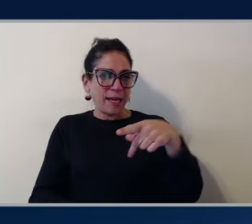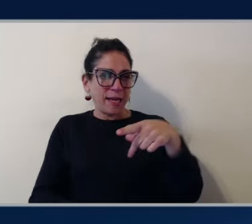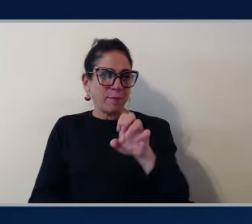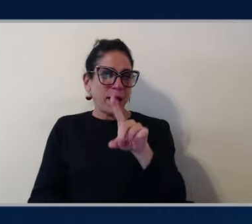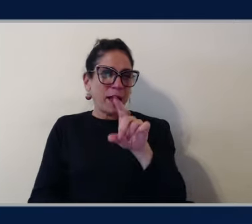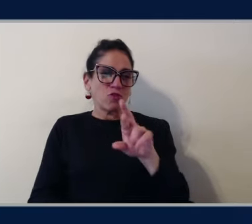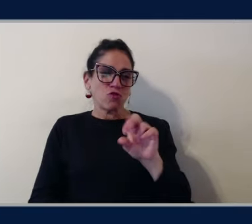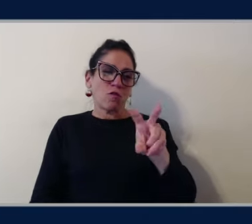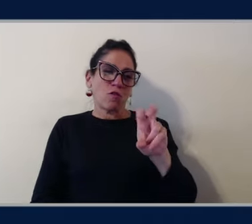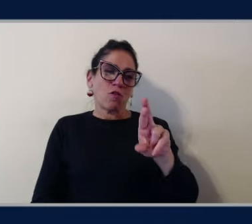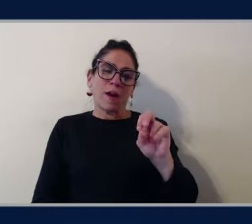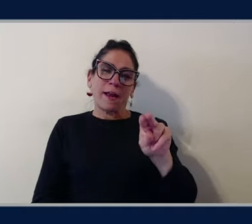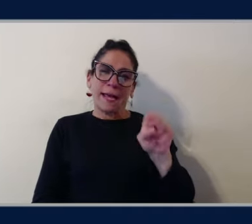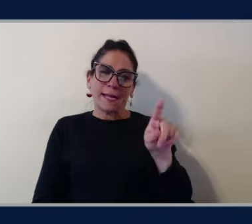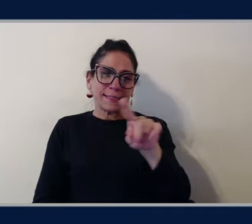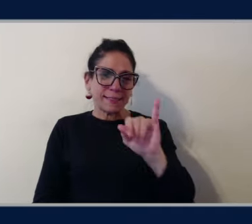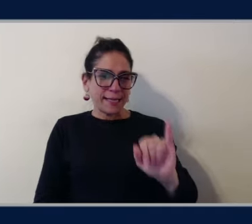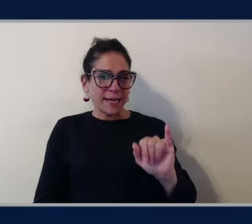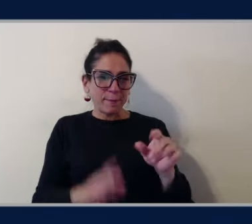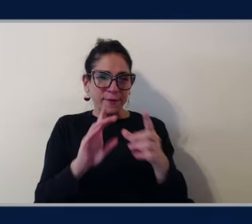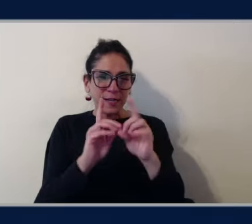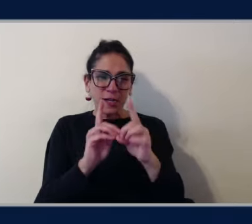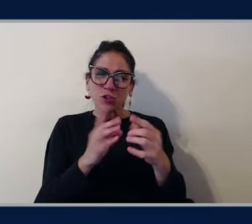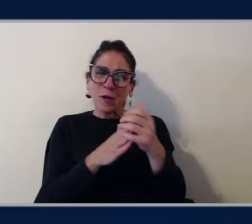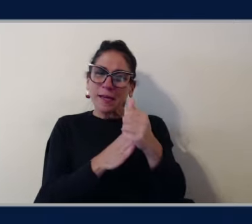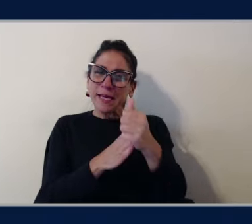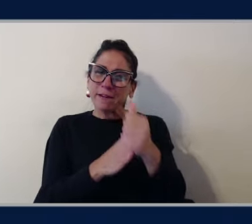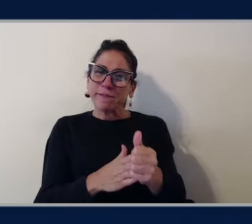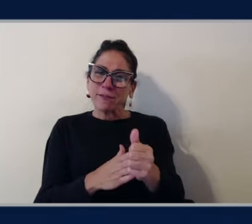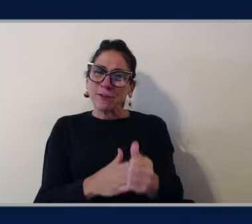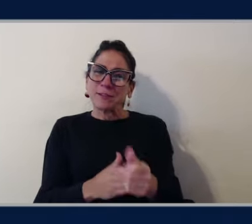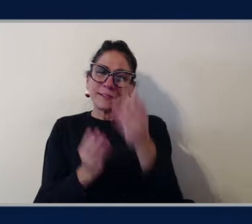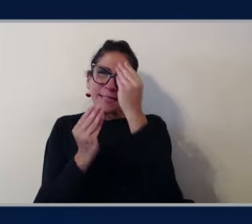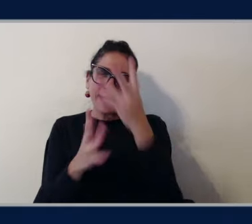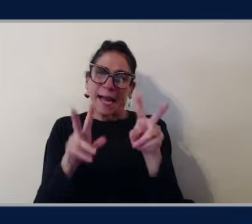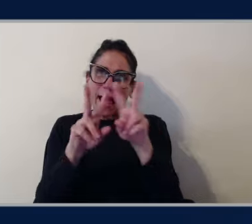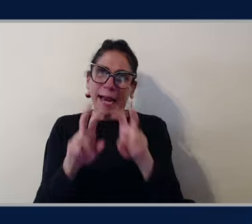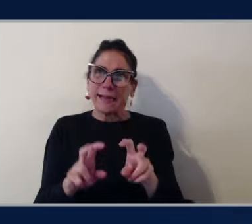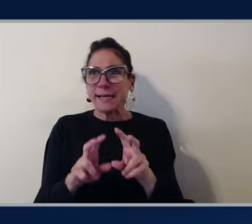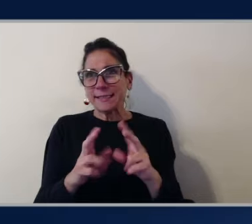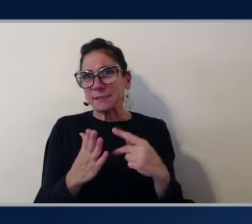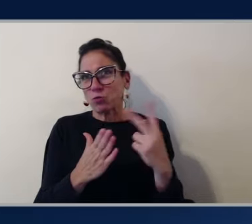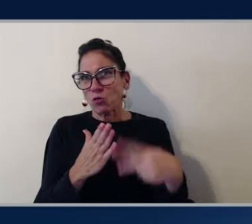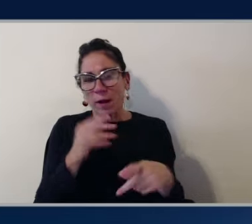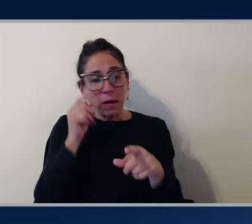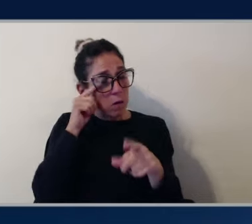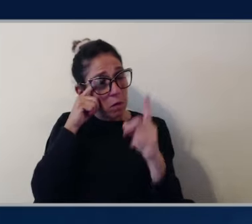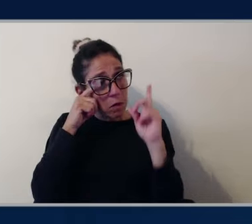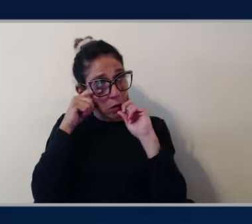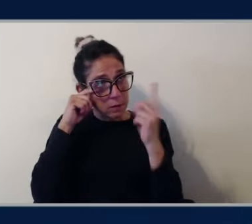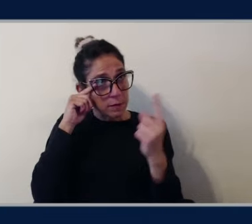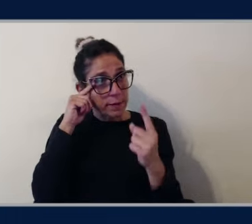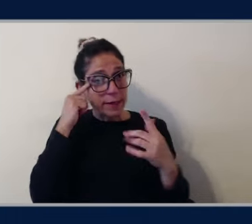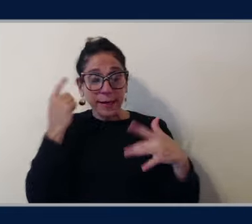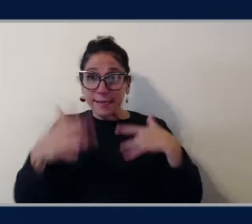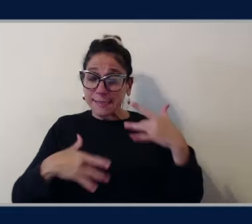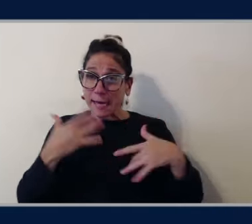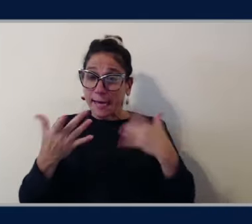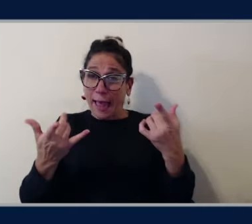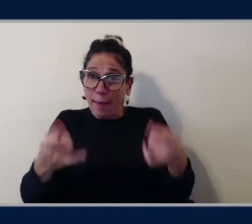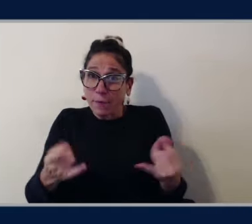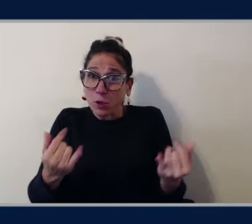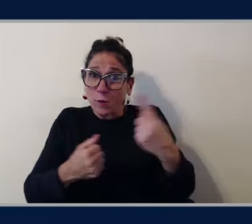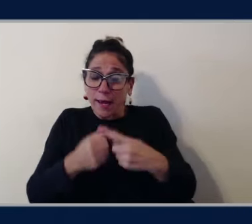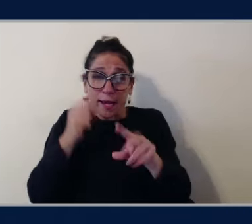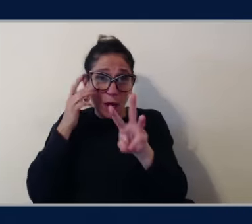platform lead on Wheels organization. Awesome. So, we heard something really exciting happened earlier today. Will,